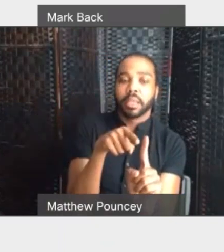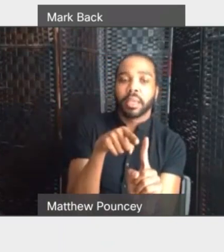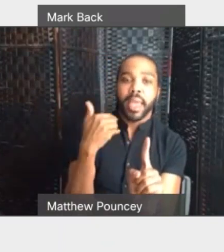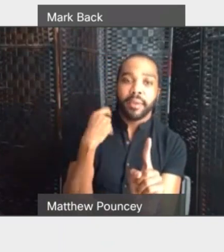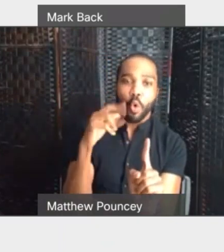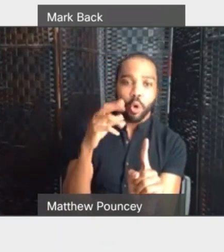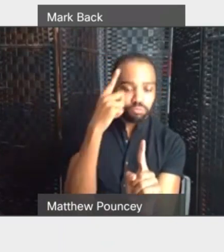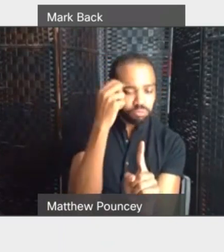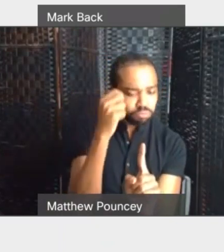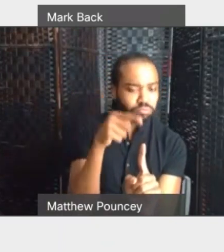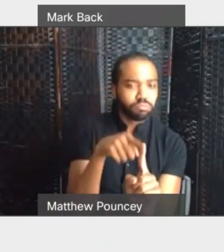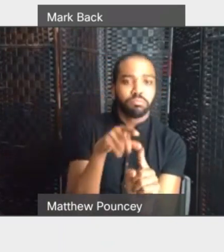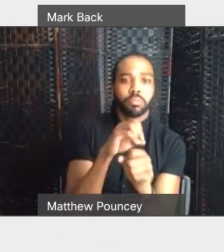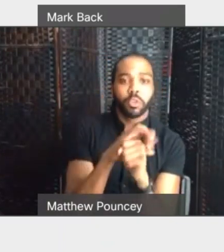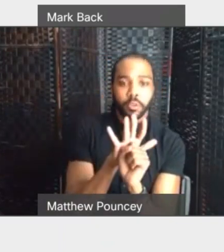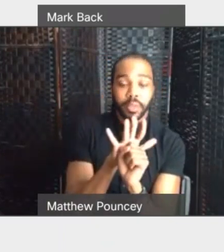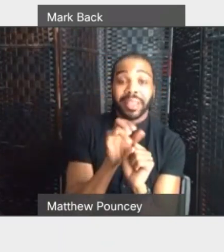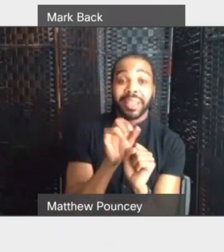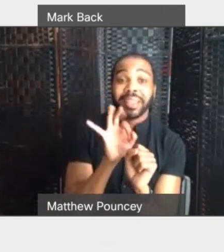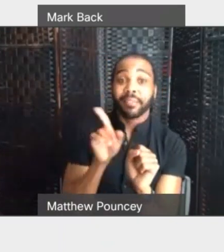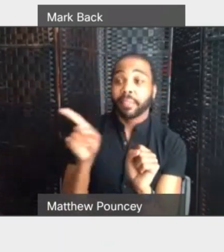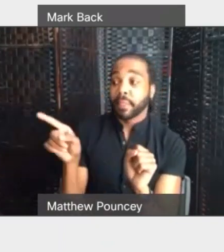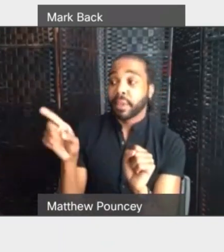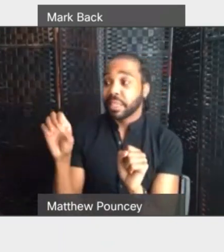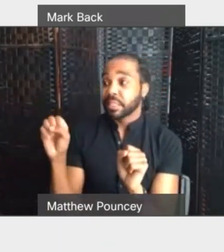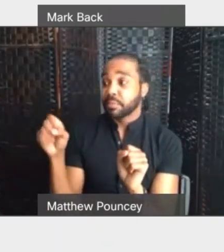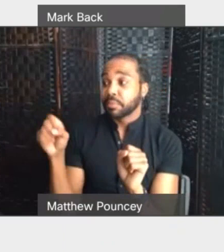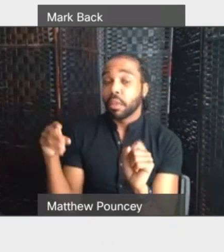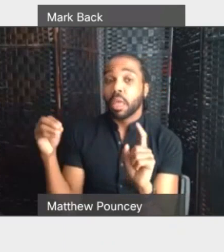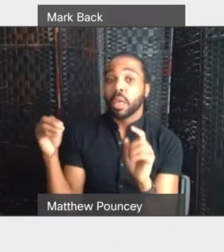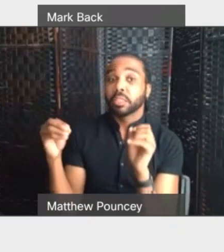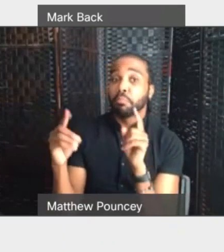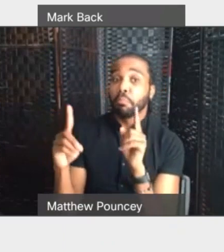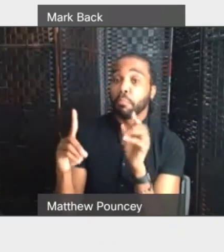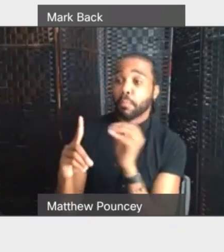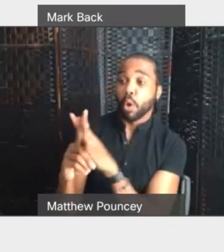have COVID. If the DSP was exposed to COVID